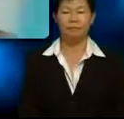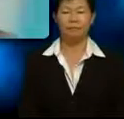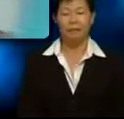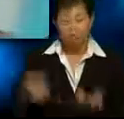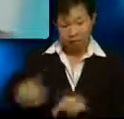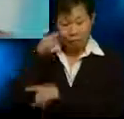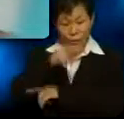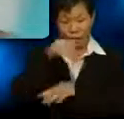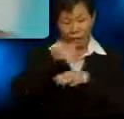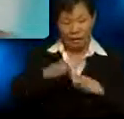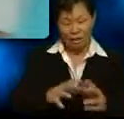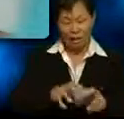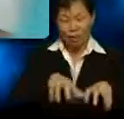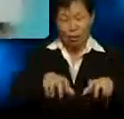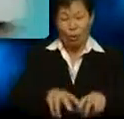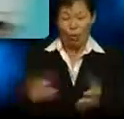Let's look at the dough again.